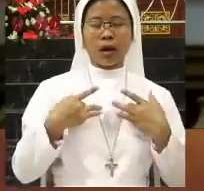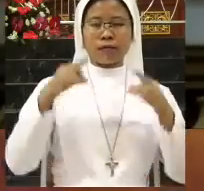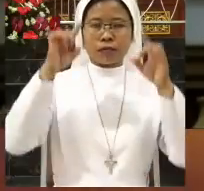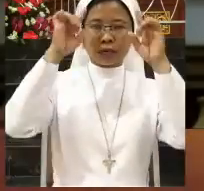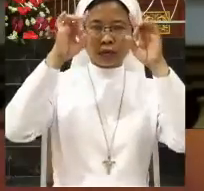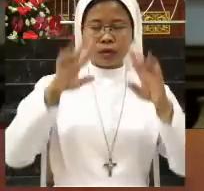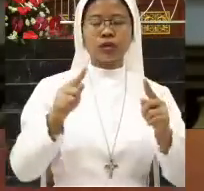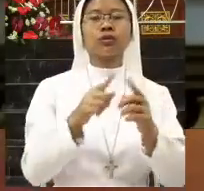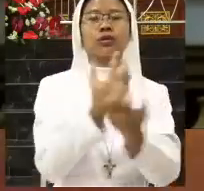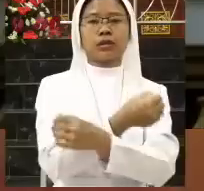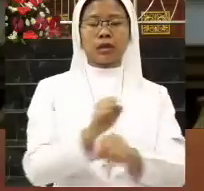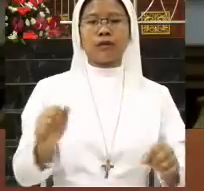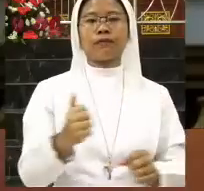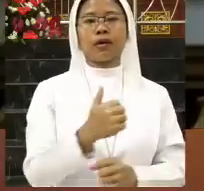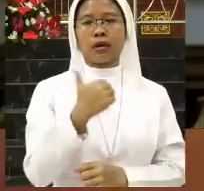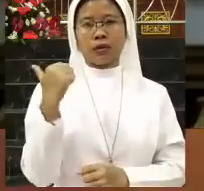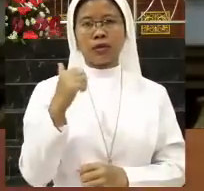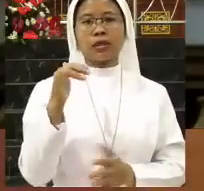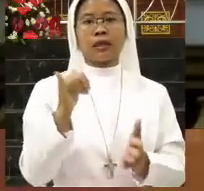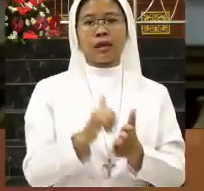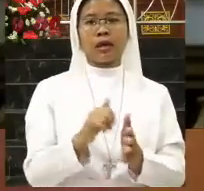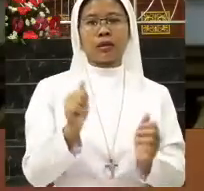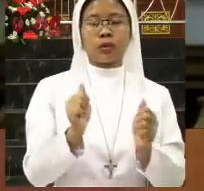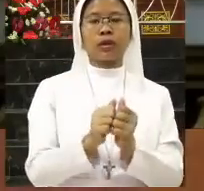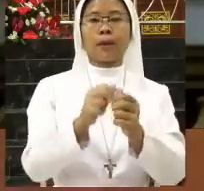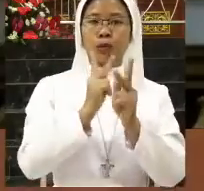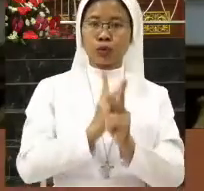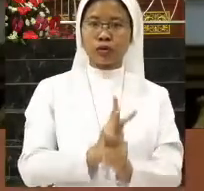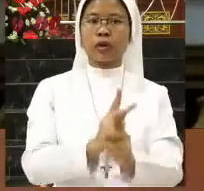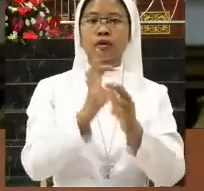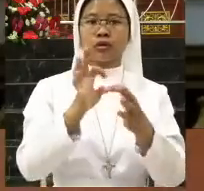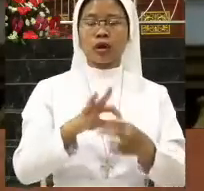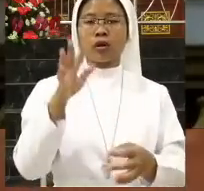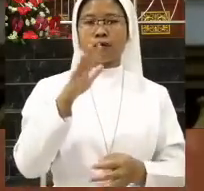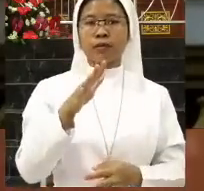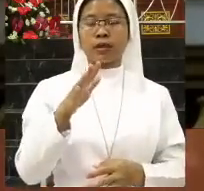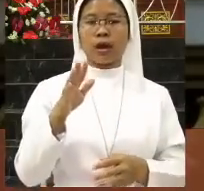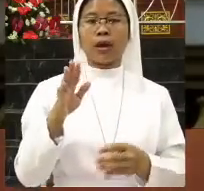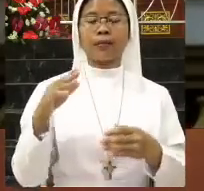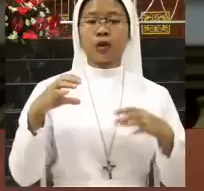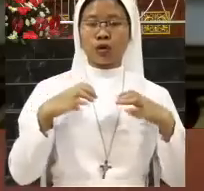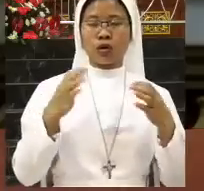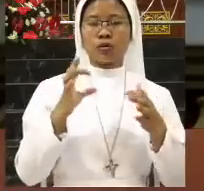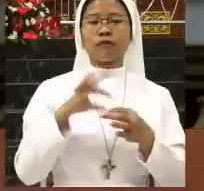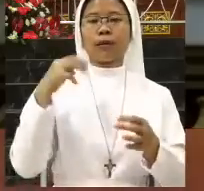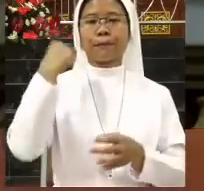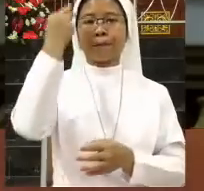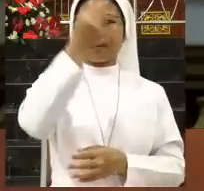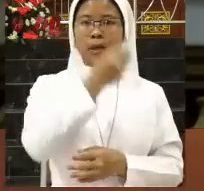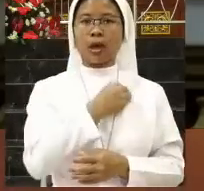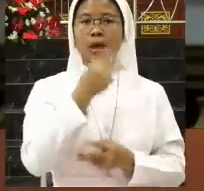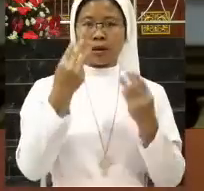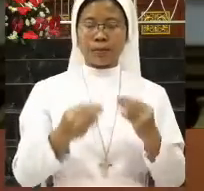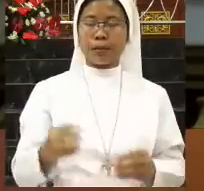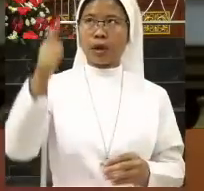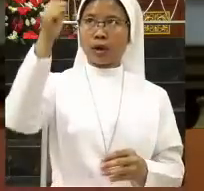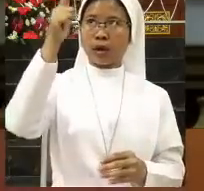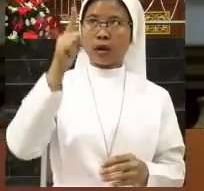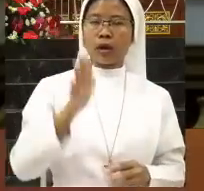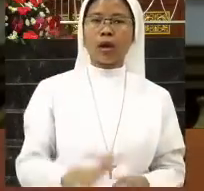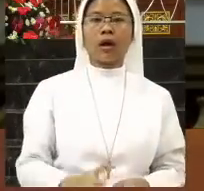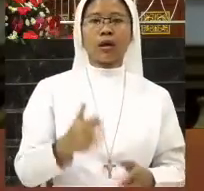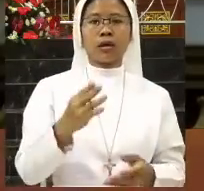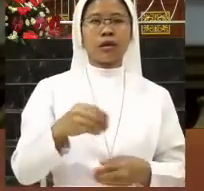save others, that with the protection of the Manto of Ina, may God reinforce